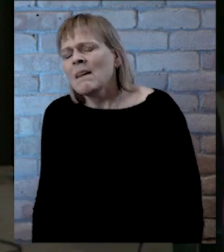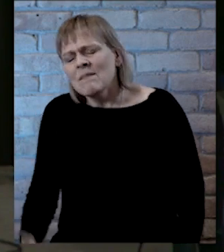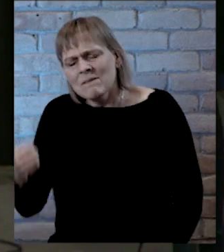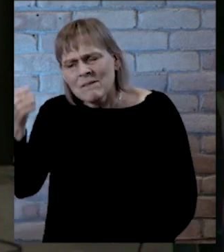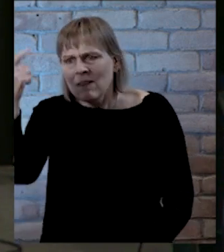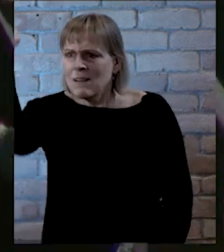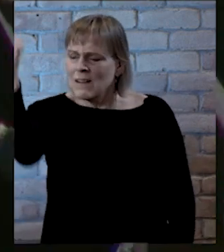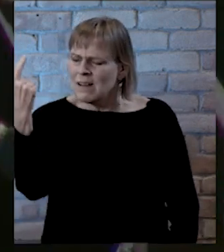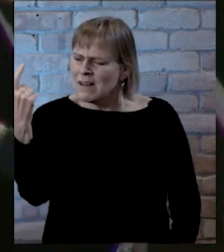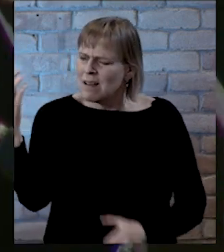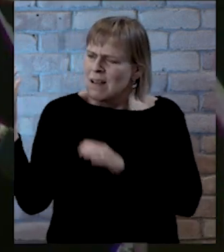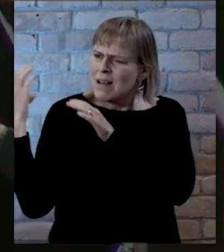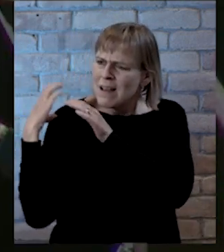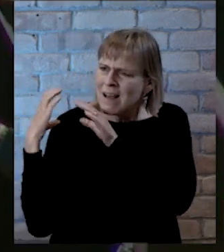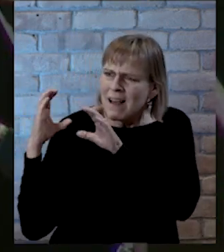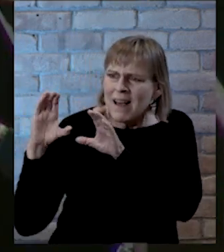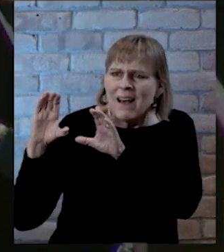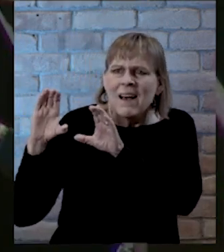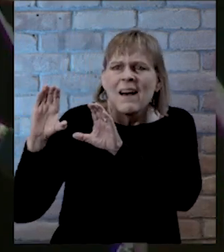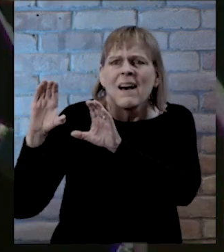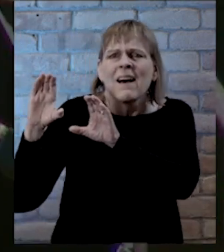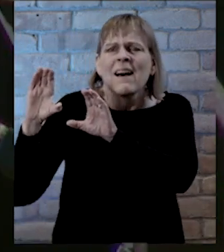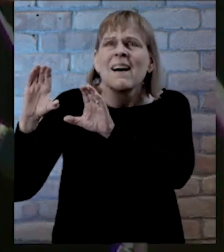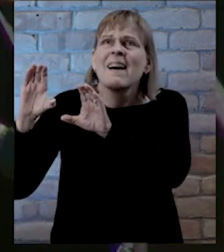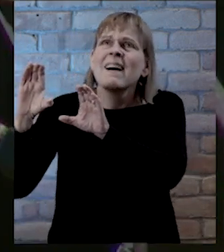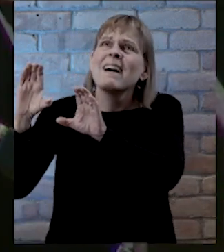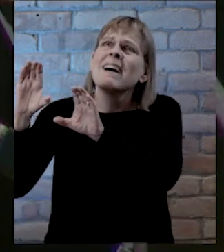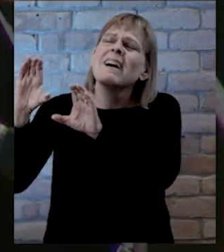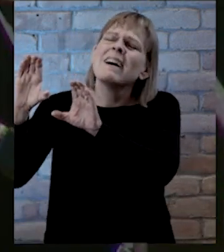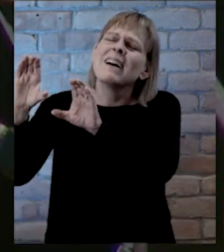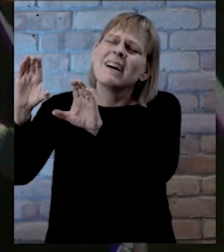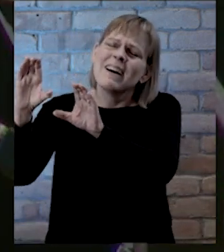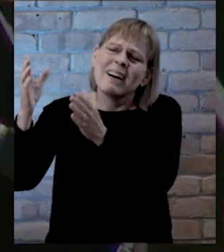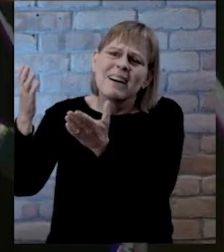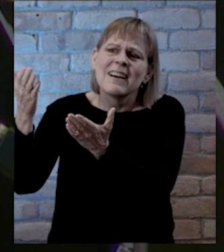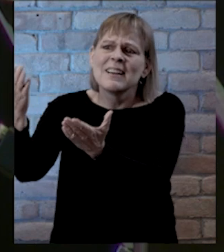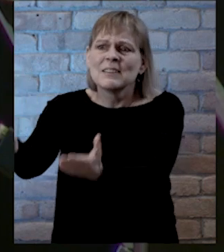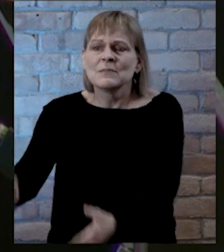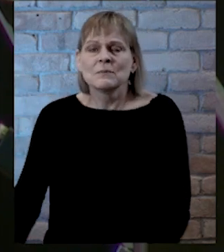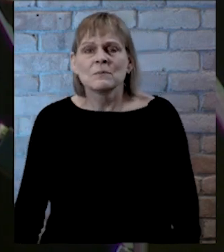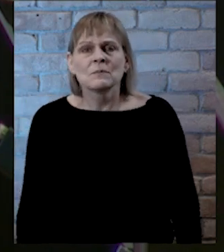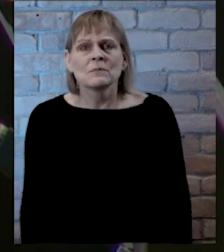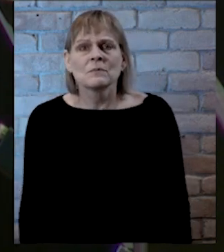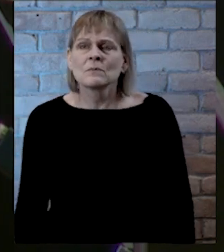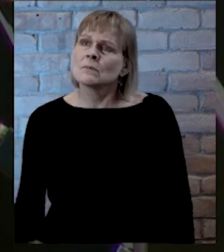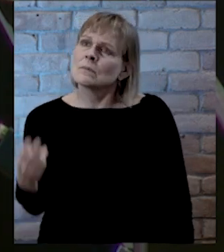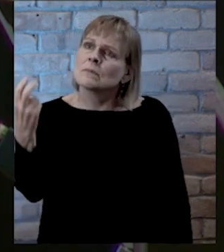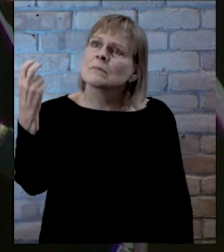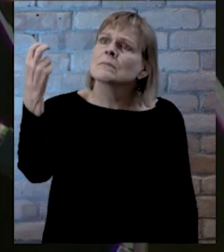face. Every burden will be lifted in His